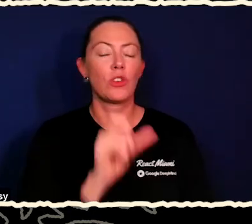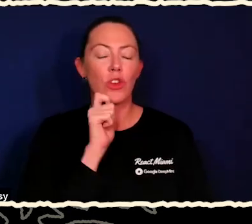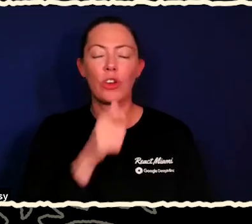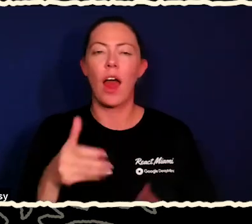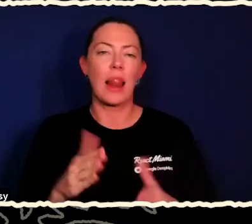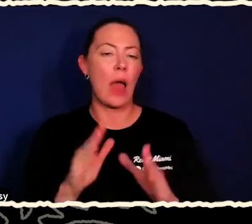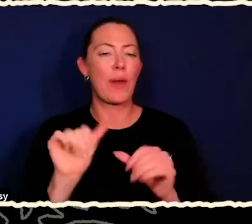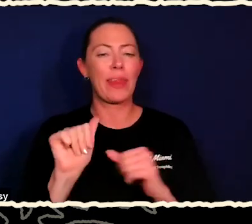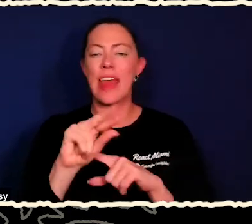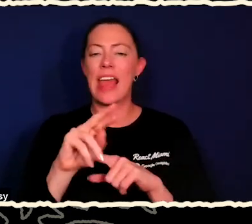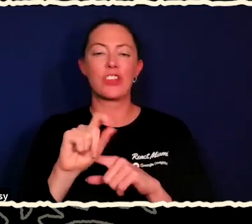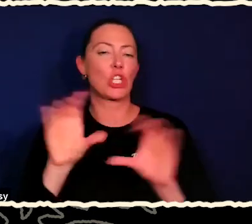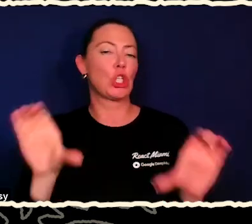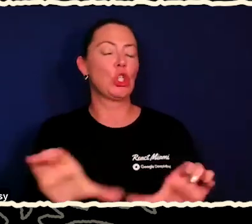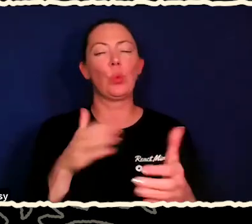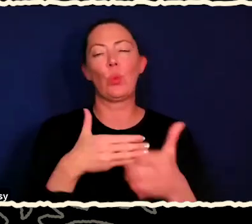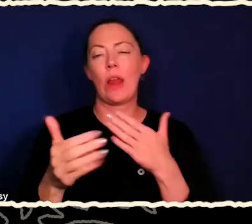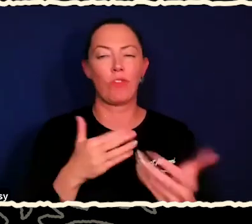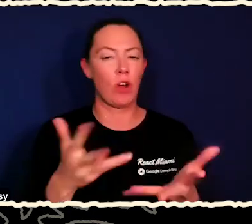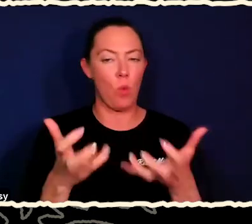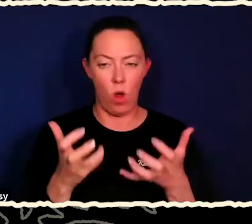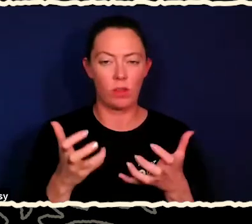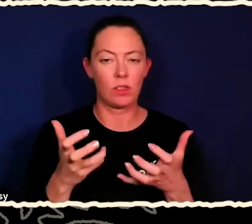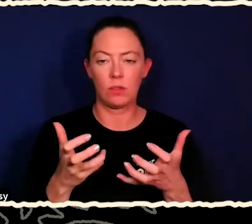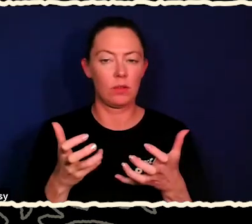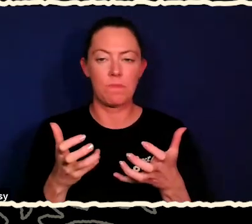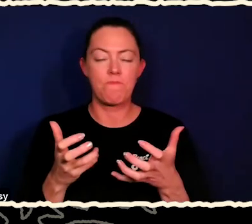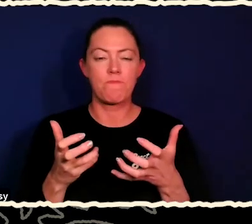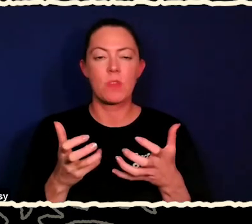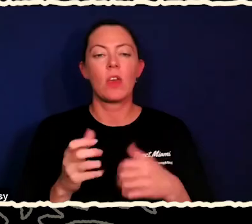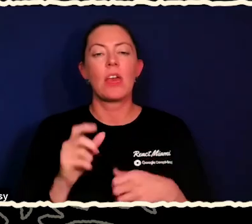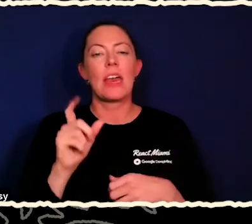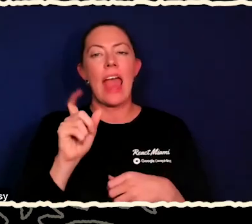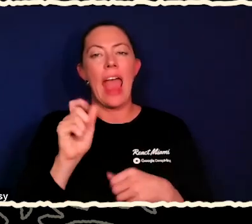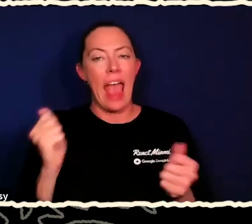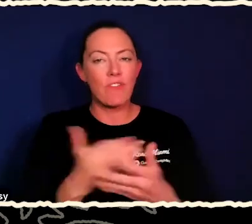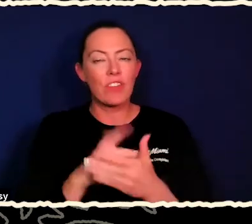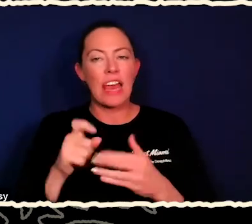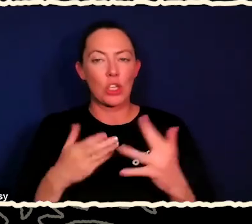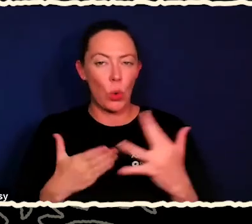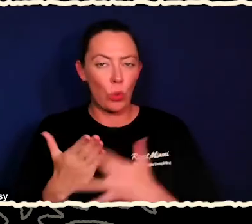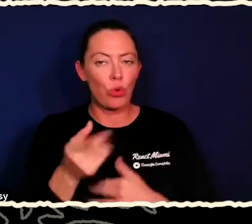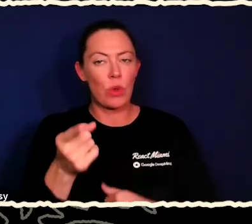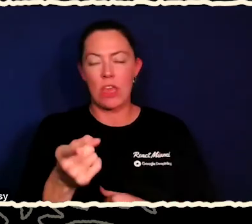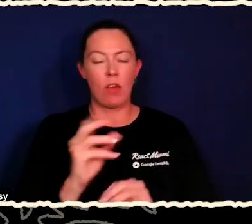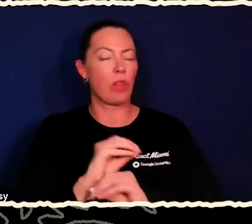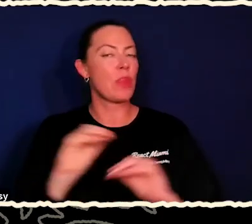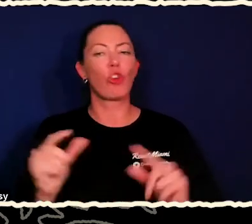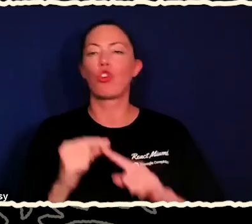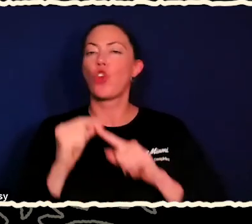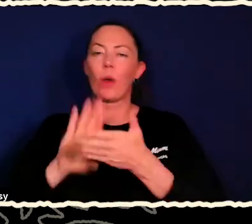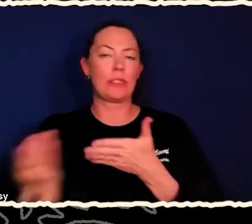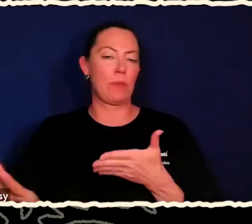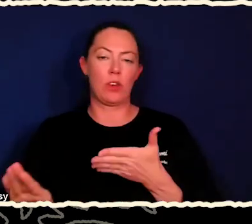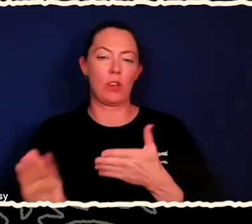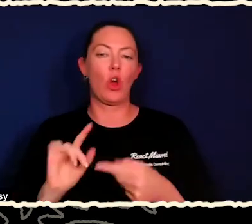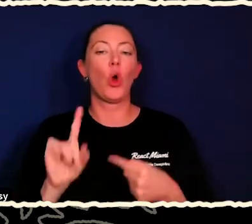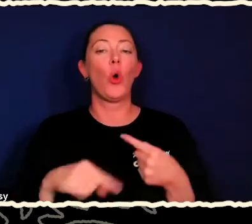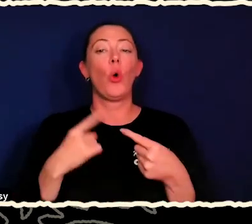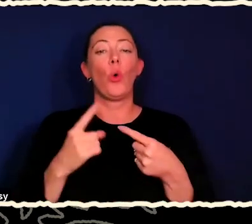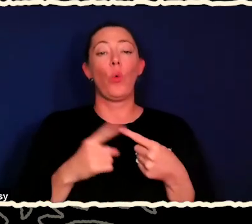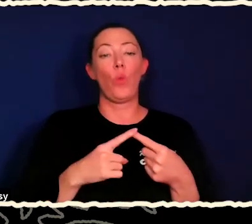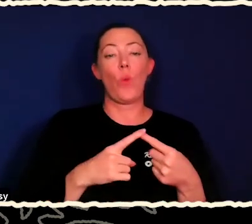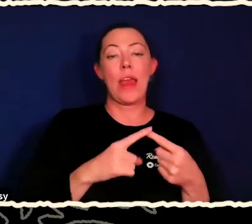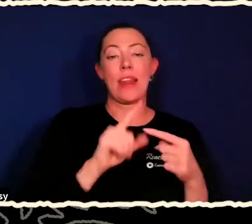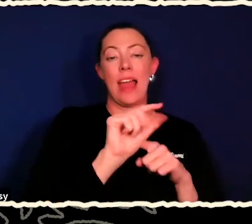machine. Every action the state has to go through here, no exceptions. When a task starts, we move it into